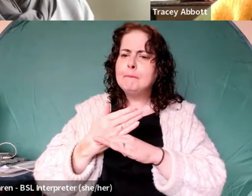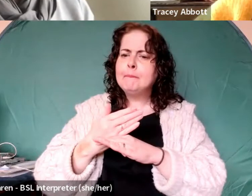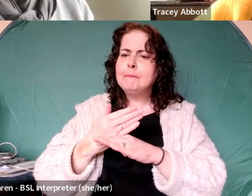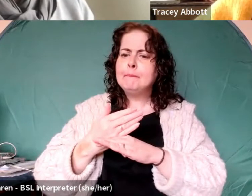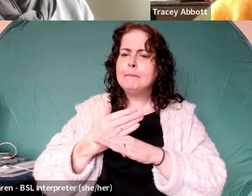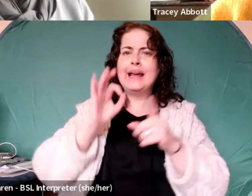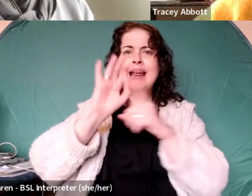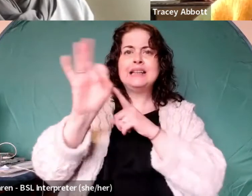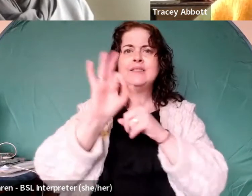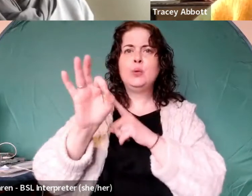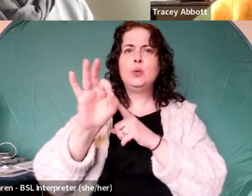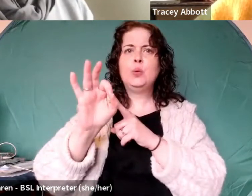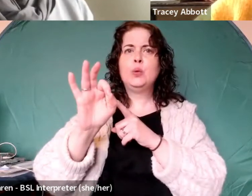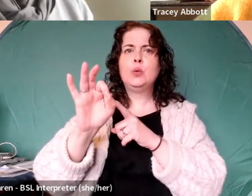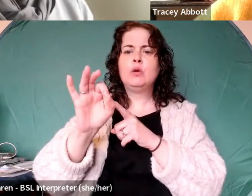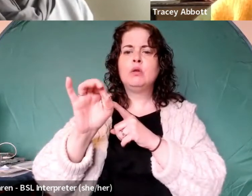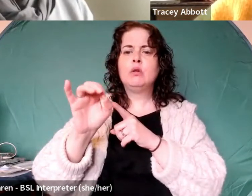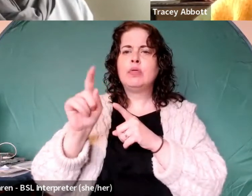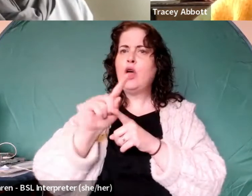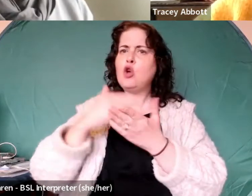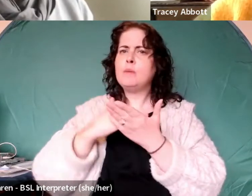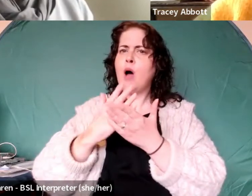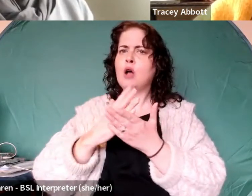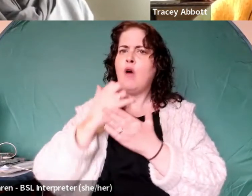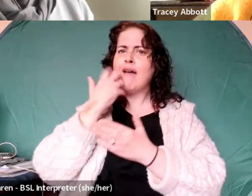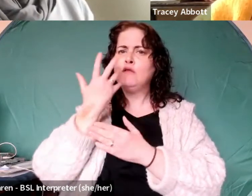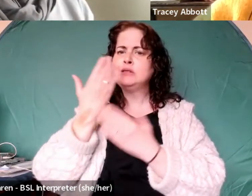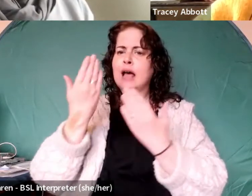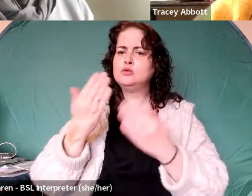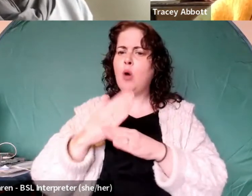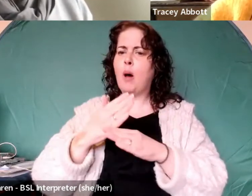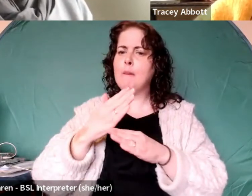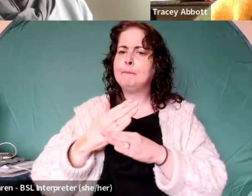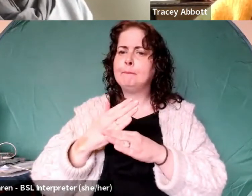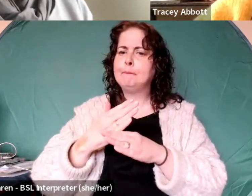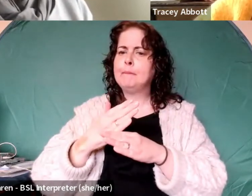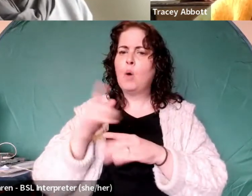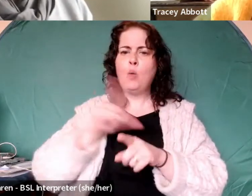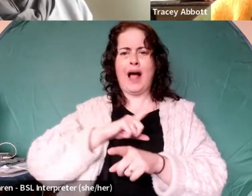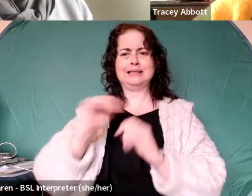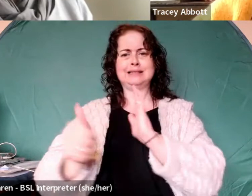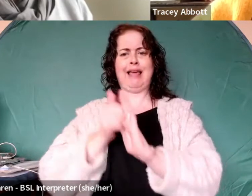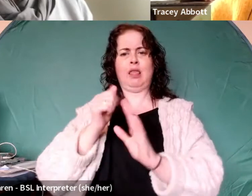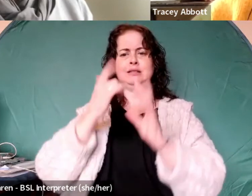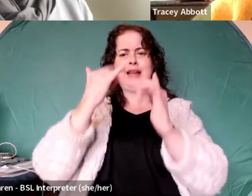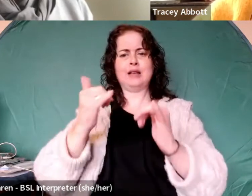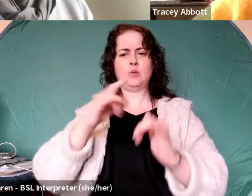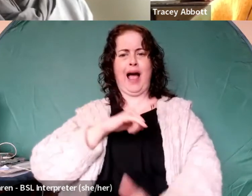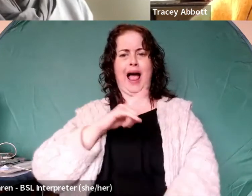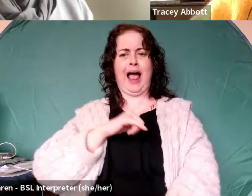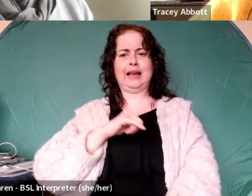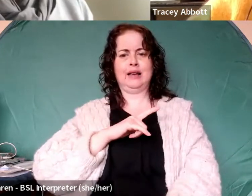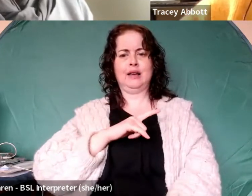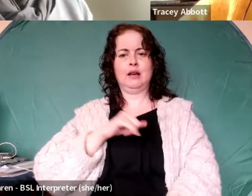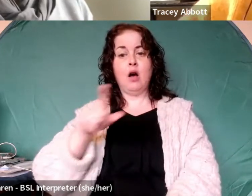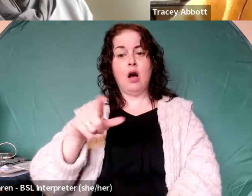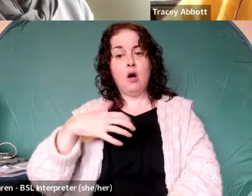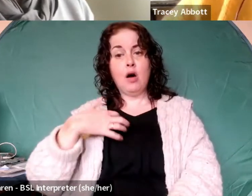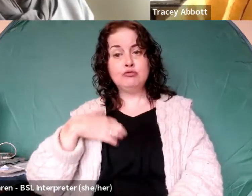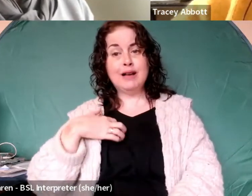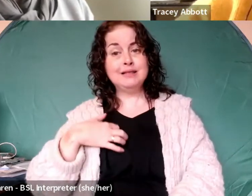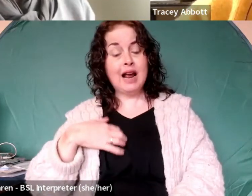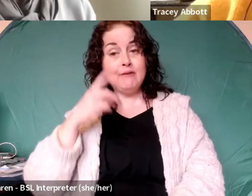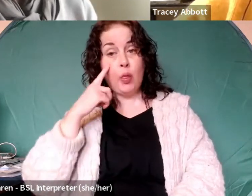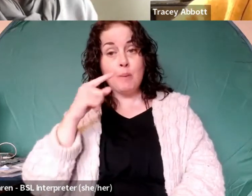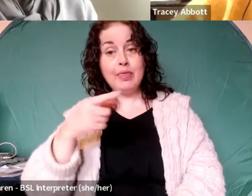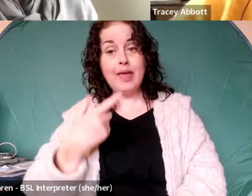being interviewed isn't part of your day job. No. So why is that a skill that we're testing? That's really interesting. I'd never stopped to